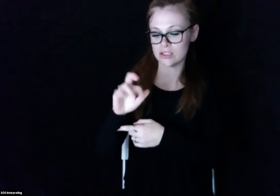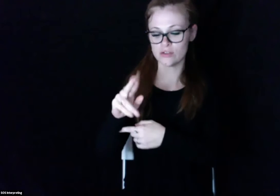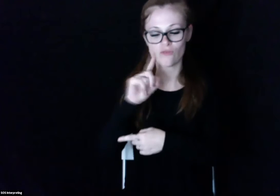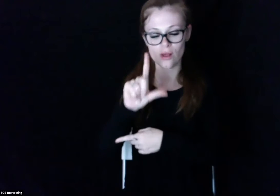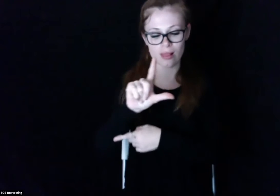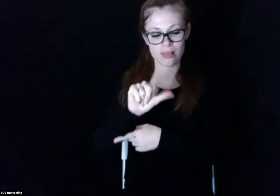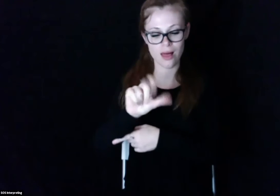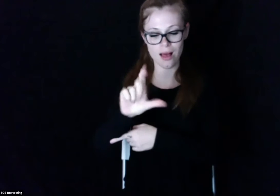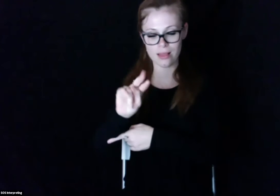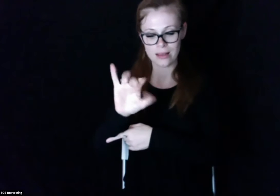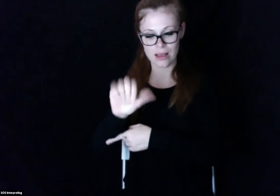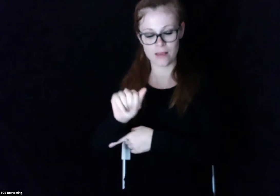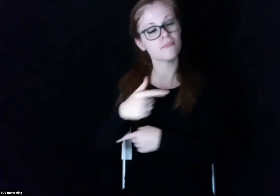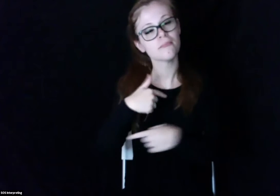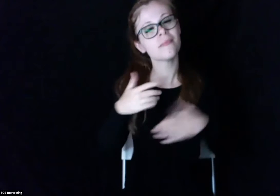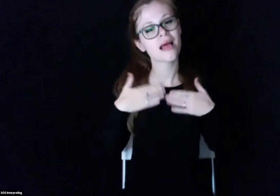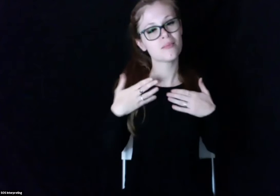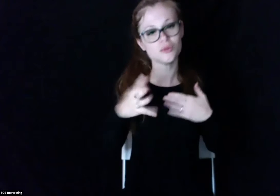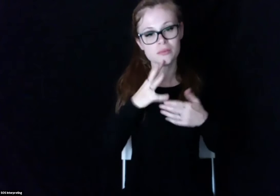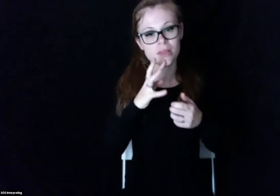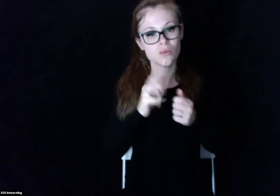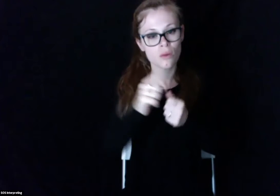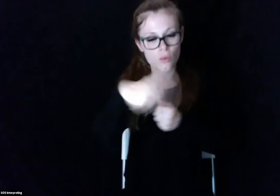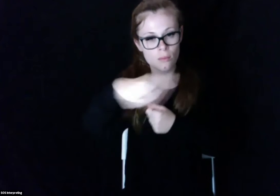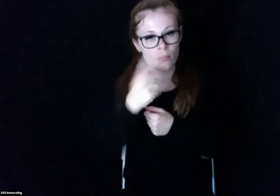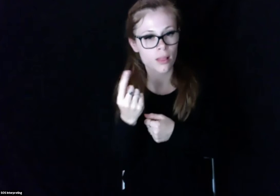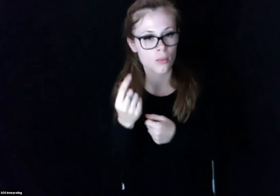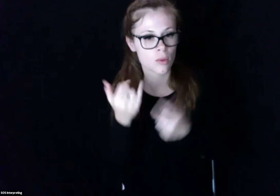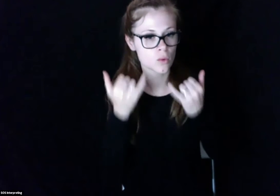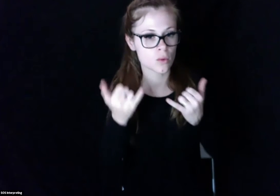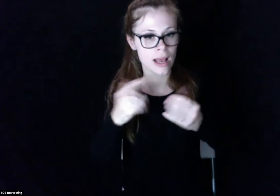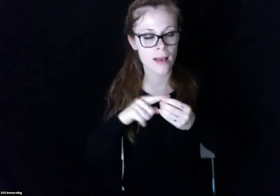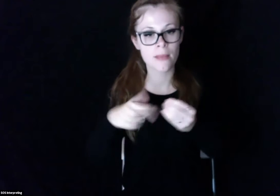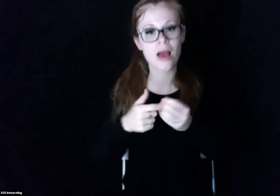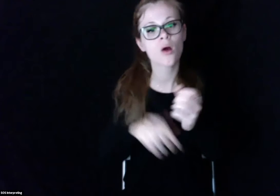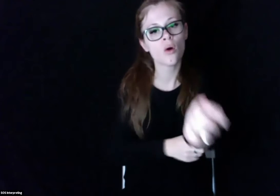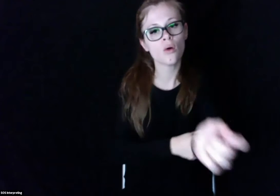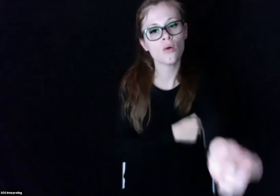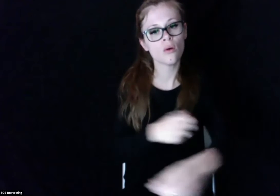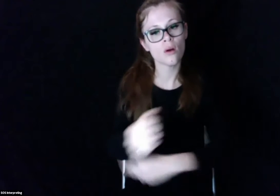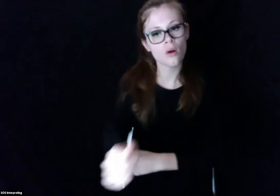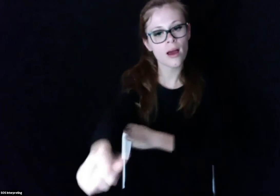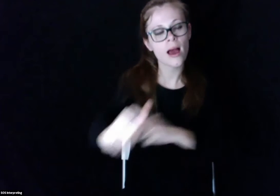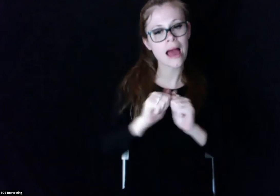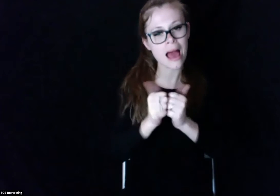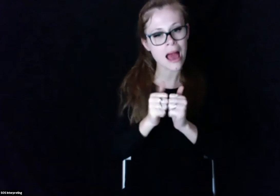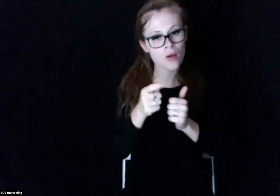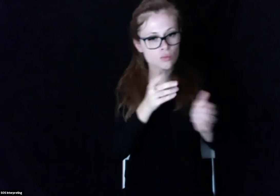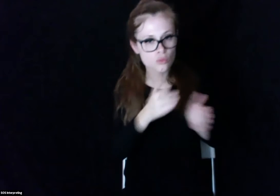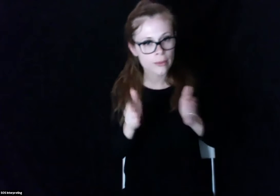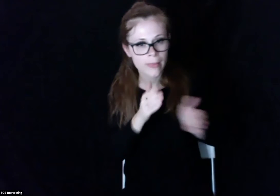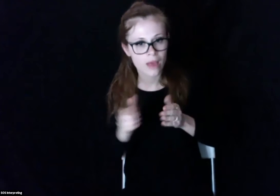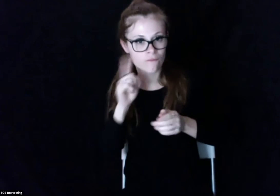talk to you guys a little bit today about how to prepare for a visit with your medical